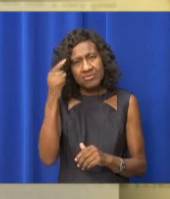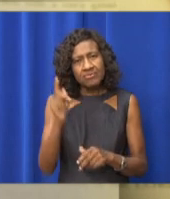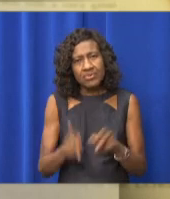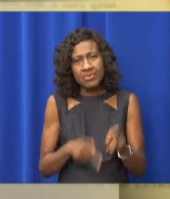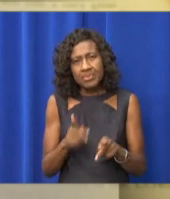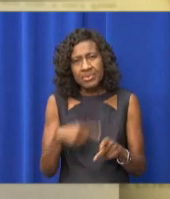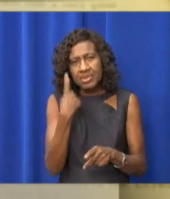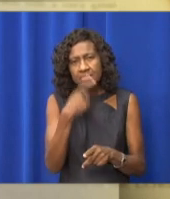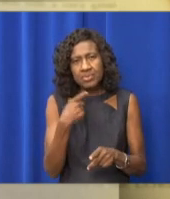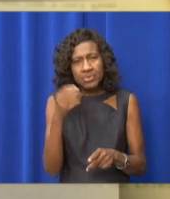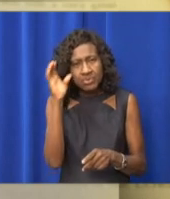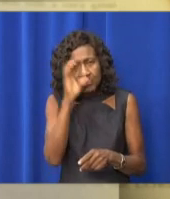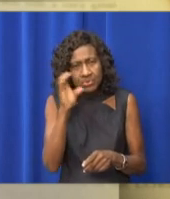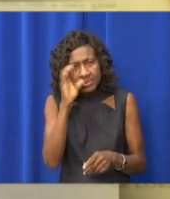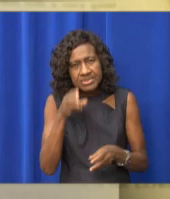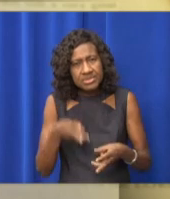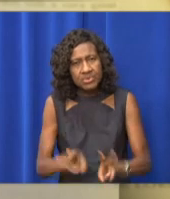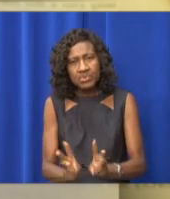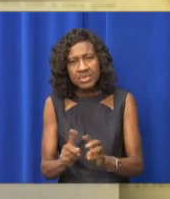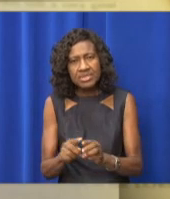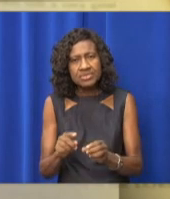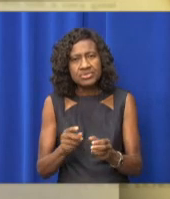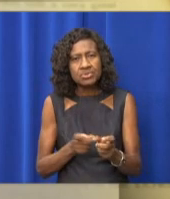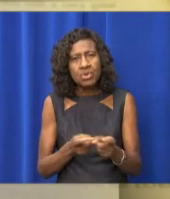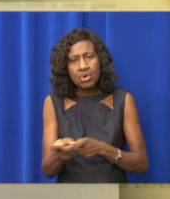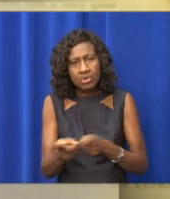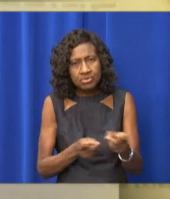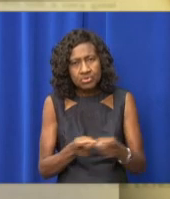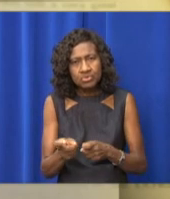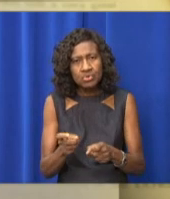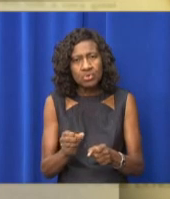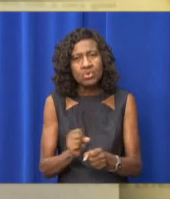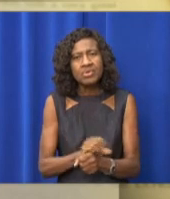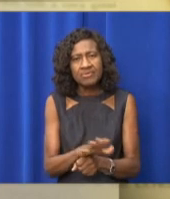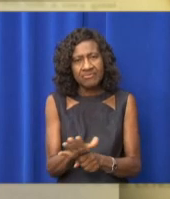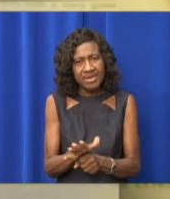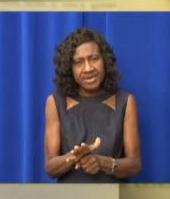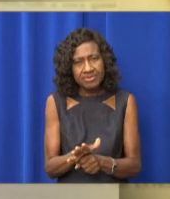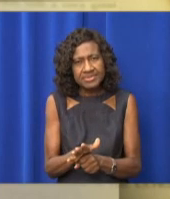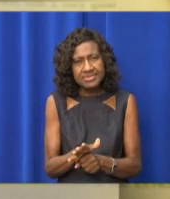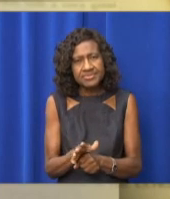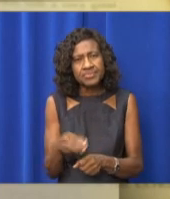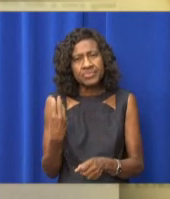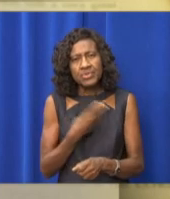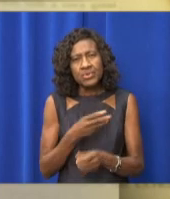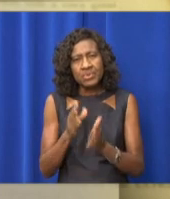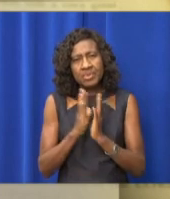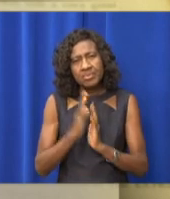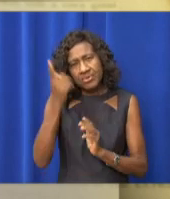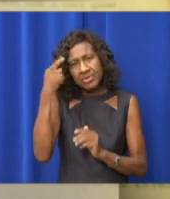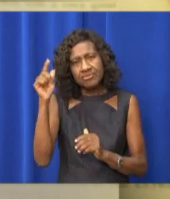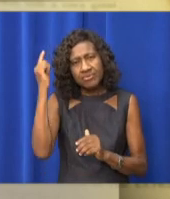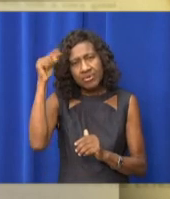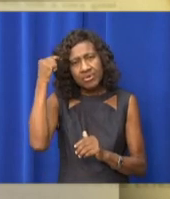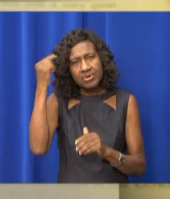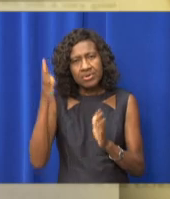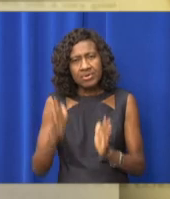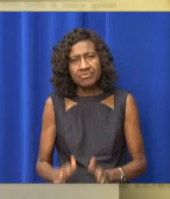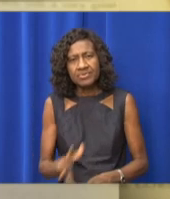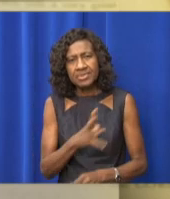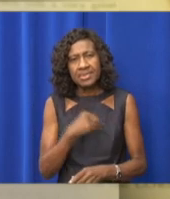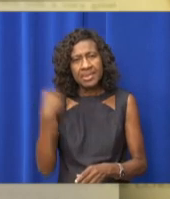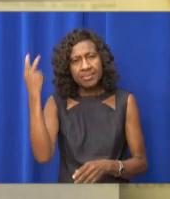to control the spread of this virus by the creation of a vaccine. We pray for the governor and the